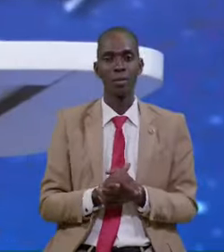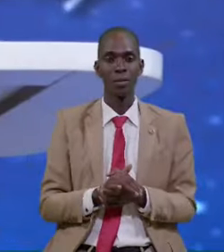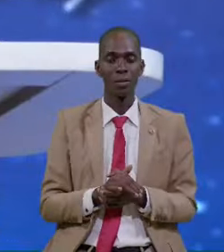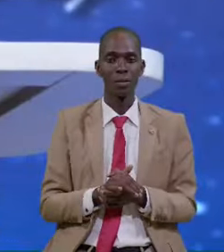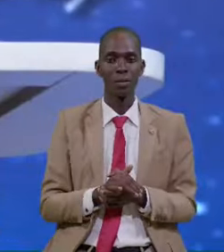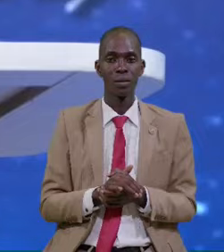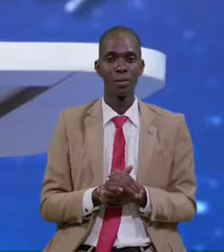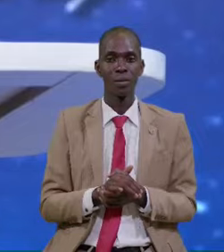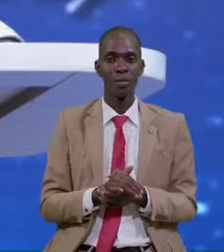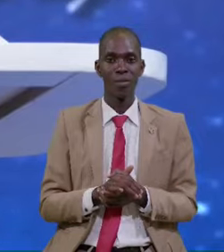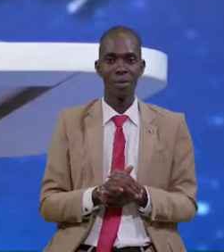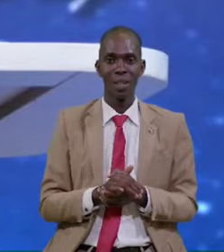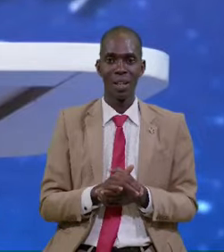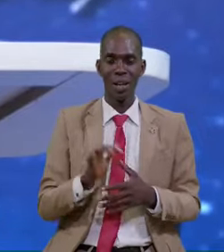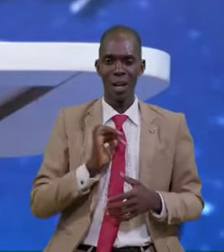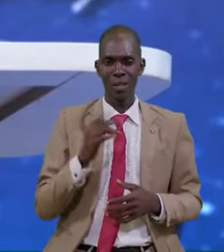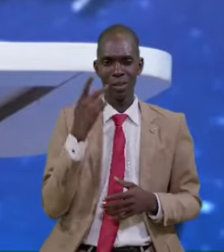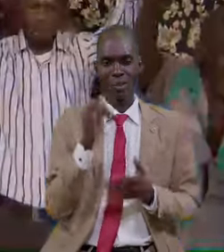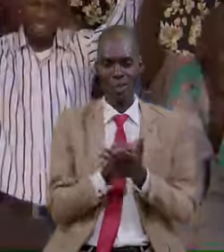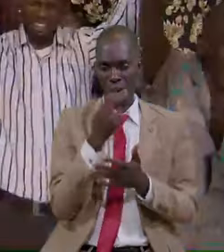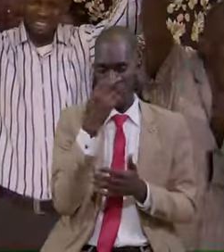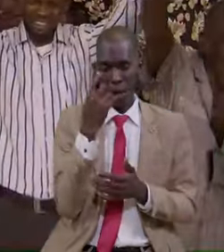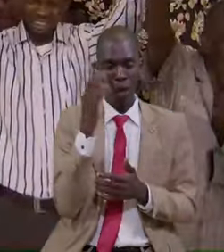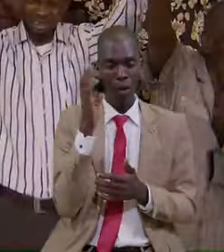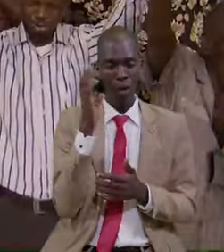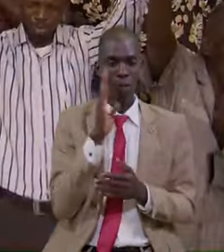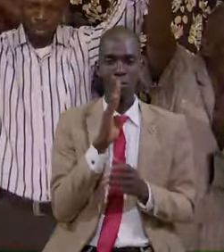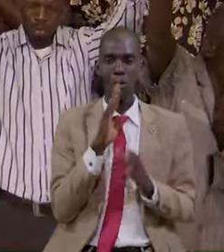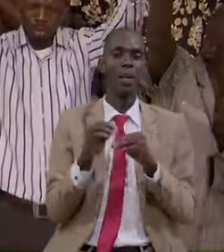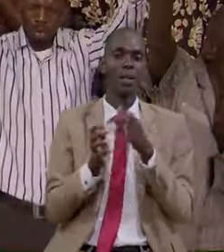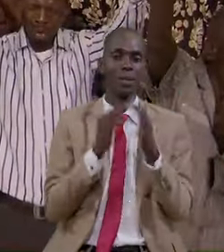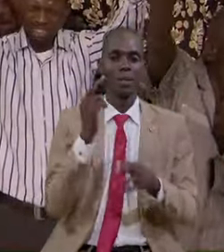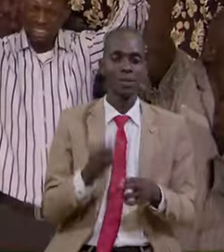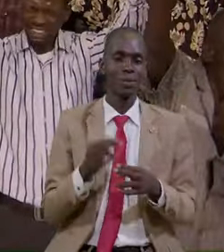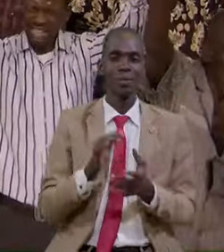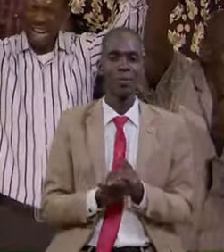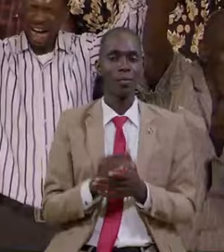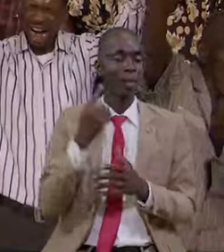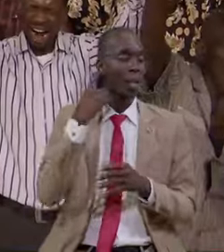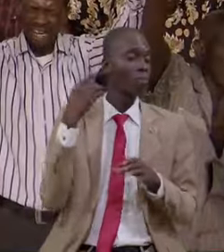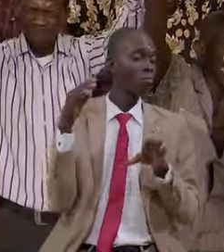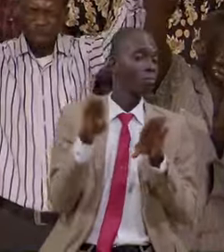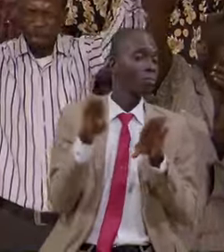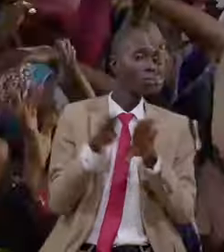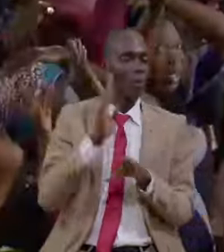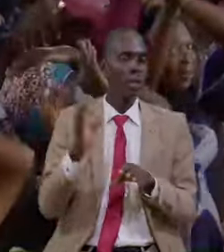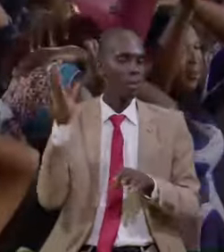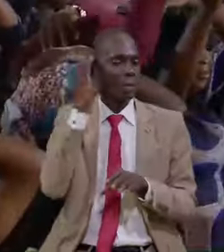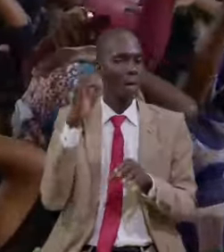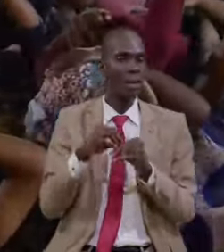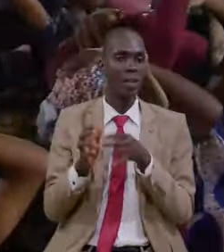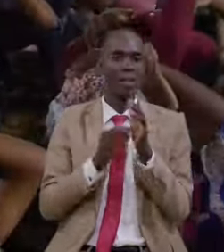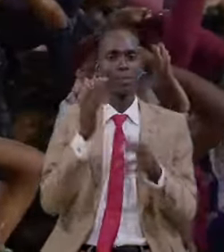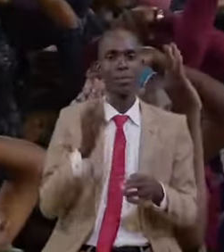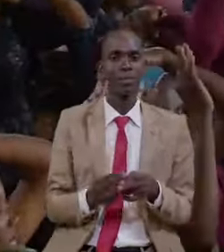Amen. I see those blind eyes, they'll be open. Amen. Deaf ears will hear. Amen.